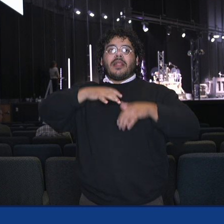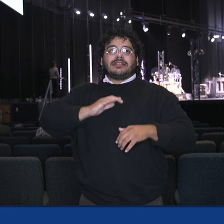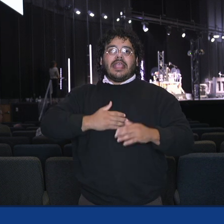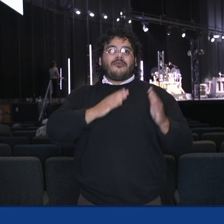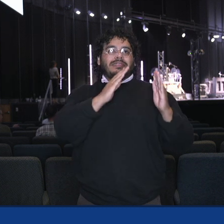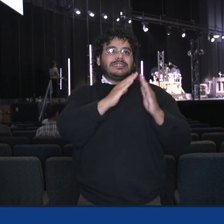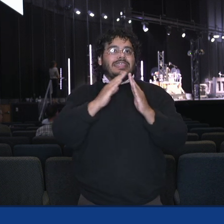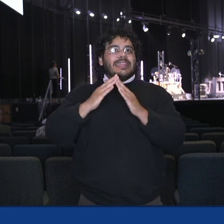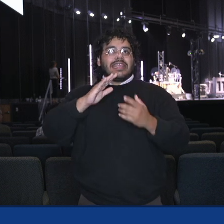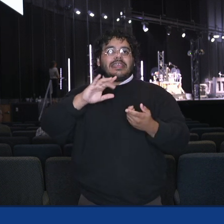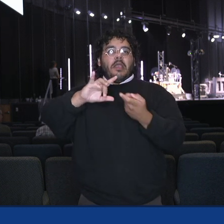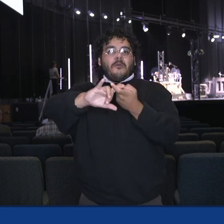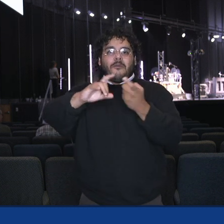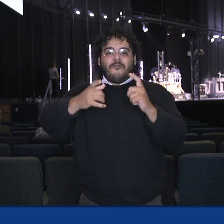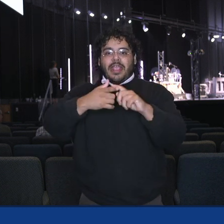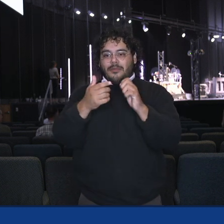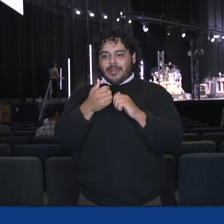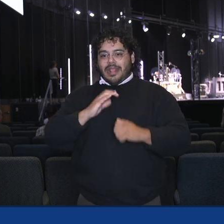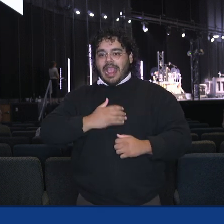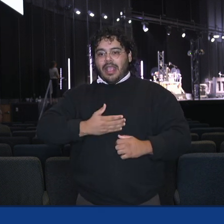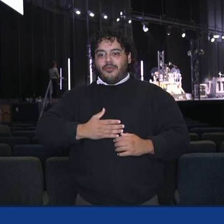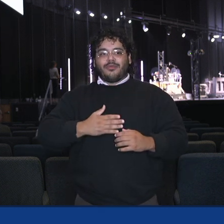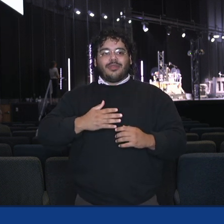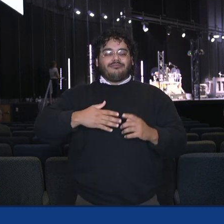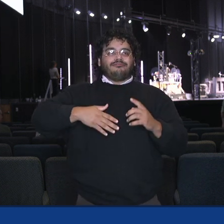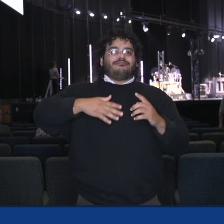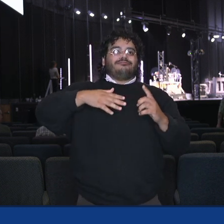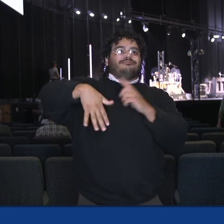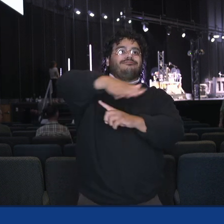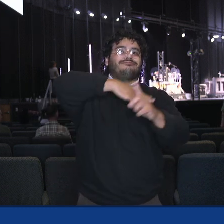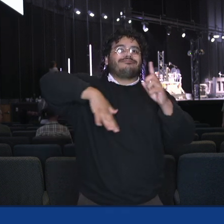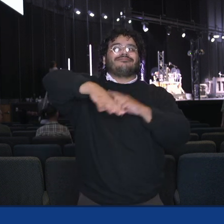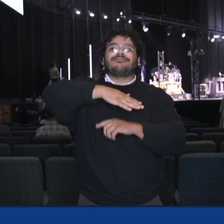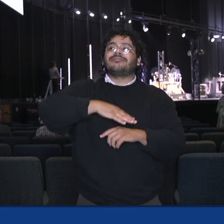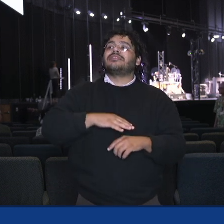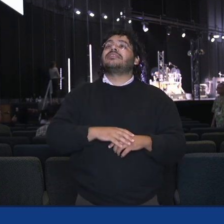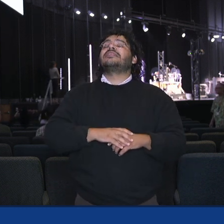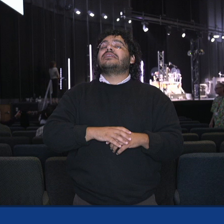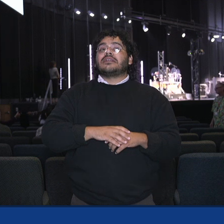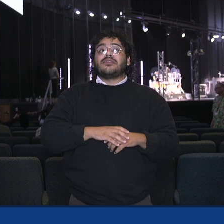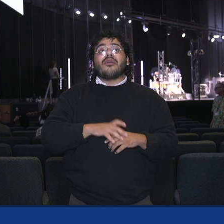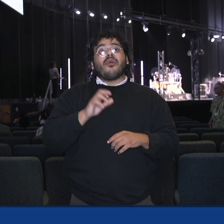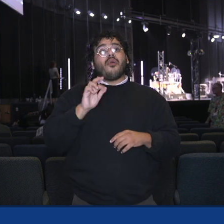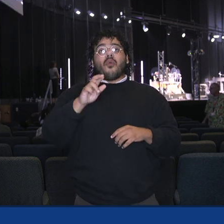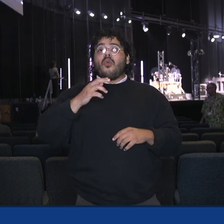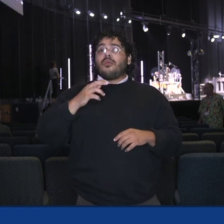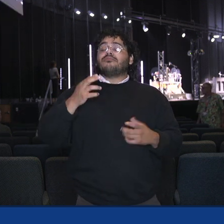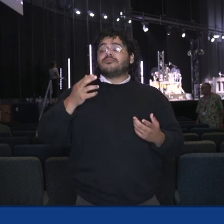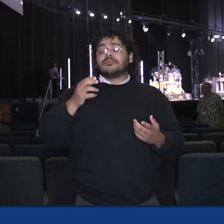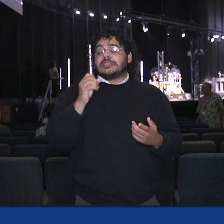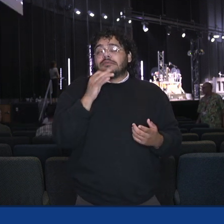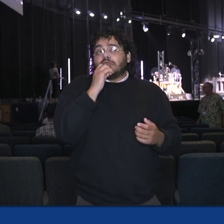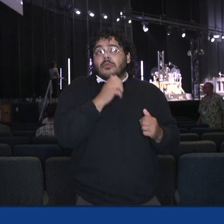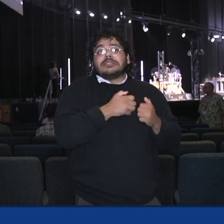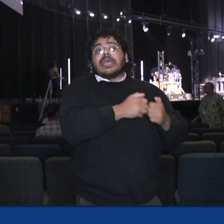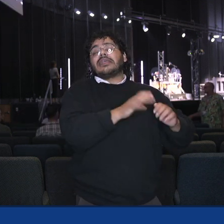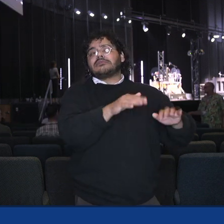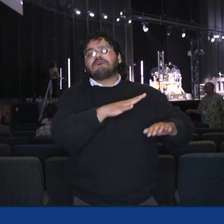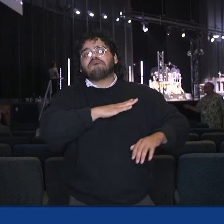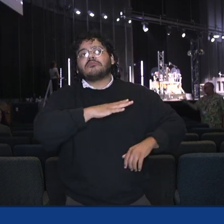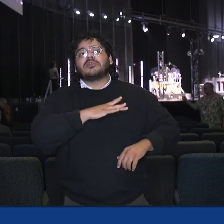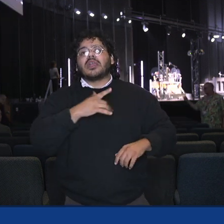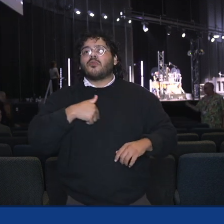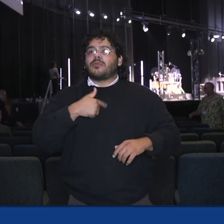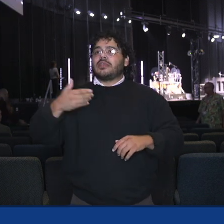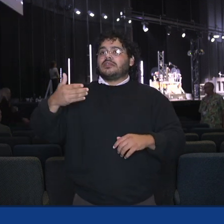city. Or if not, we'd like to invite you to what we call Welcome to Vineyard. Welcome to Vineyard